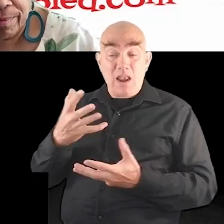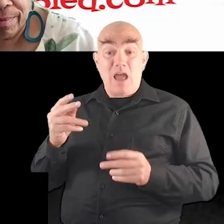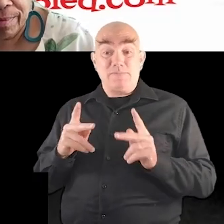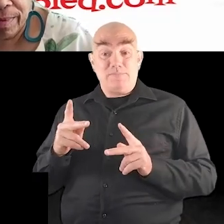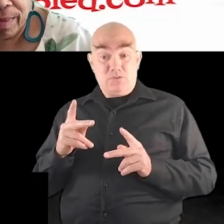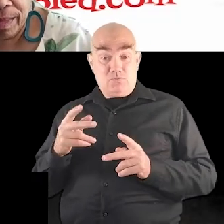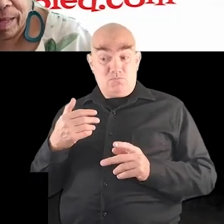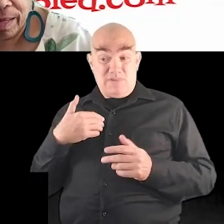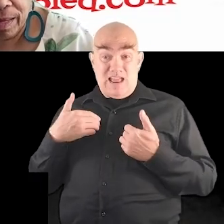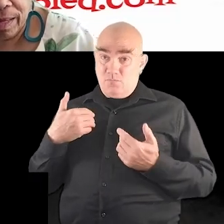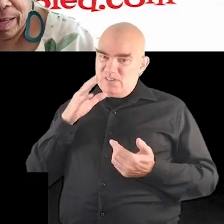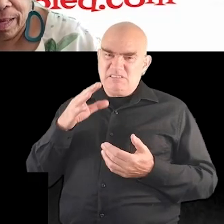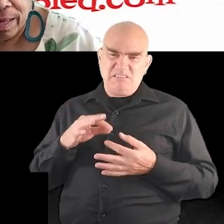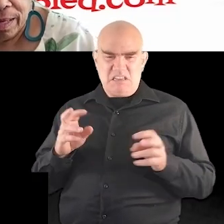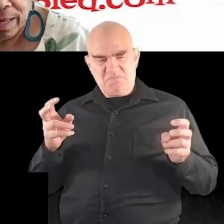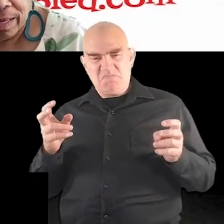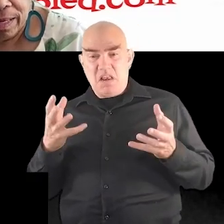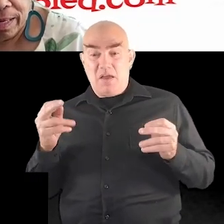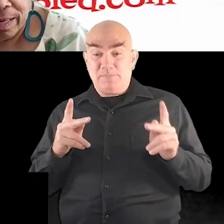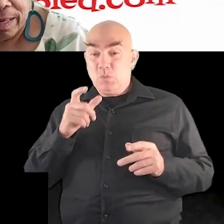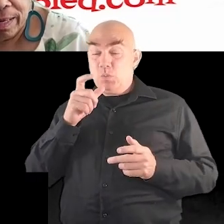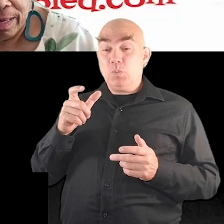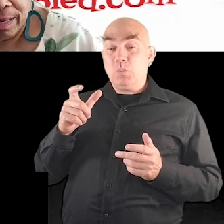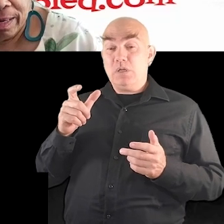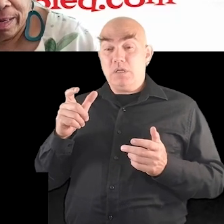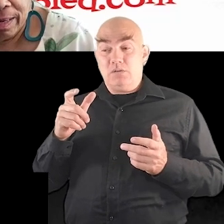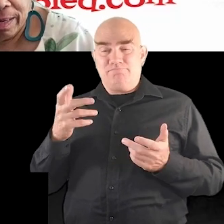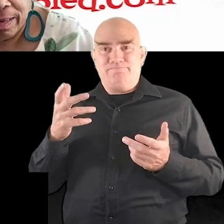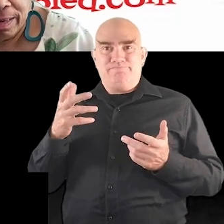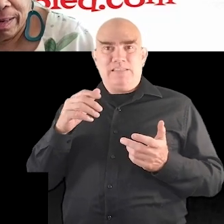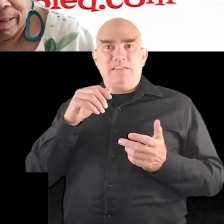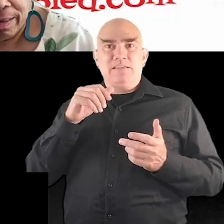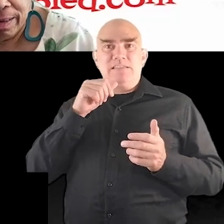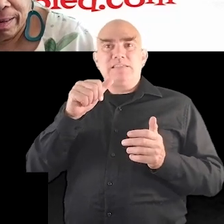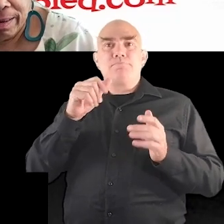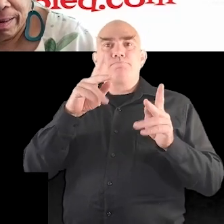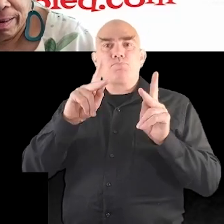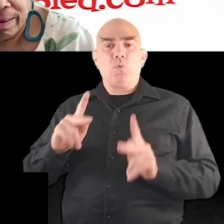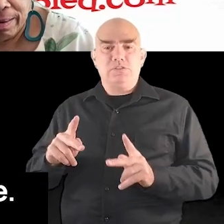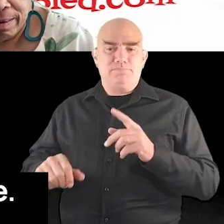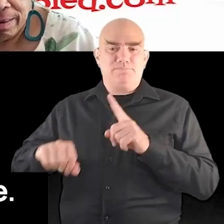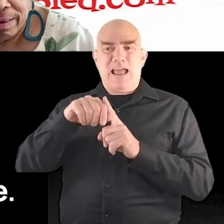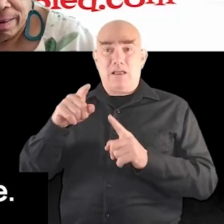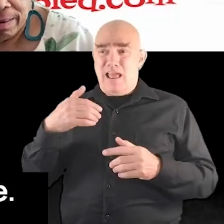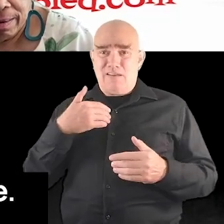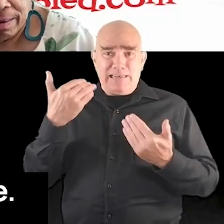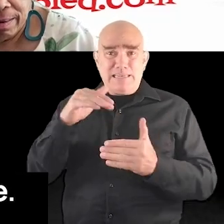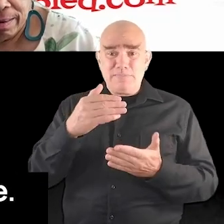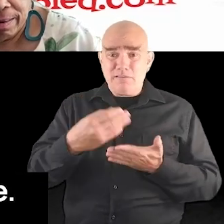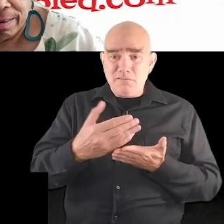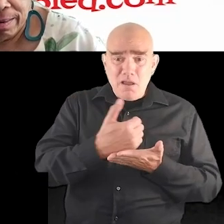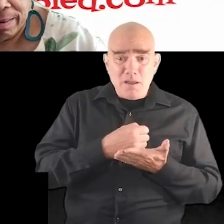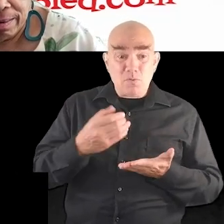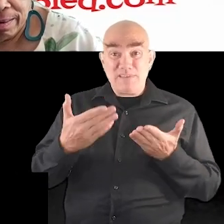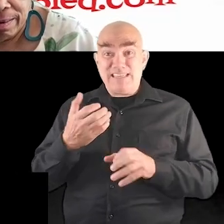right? And a lot of people, we're going to say a lot of people who are disproportionately impacted, they are on a very limited